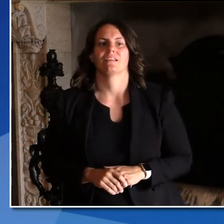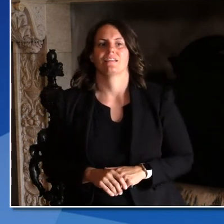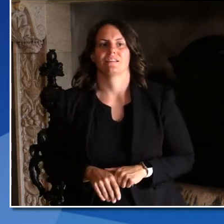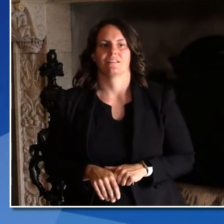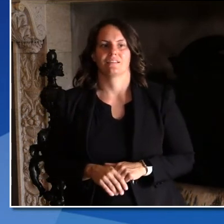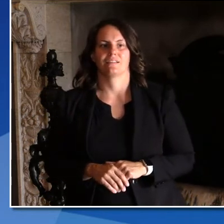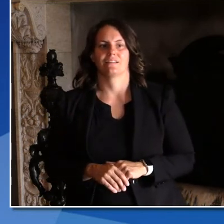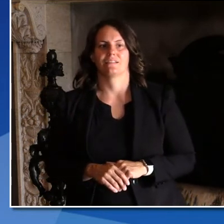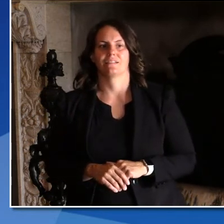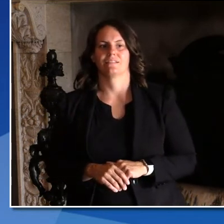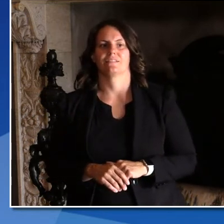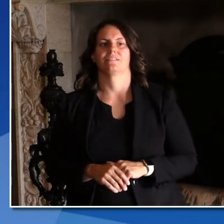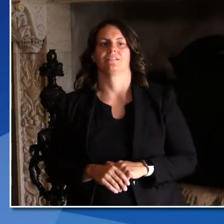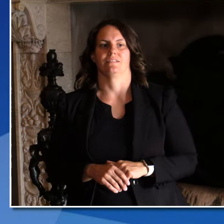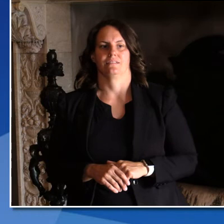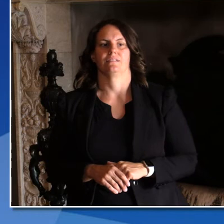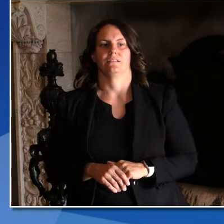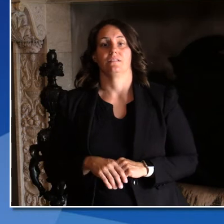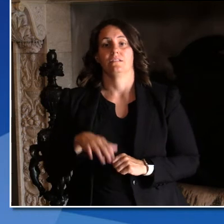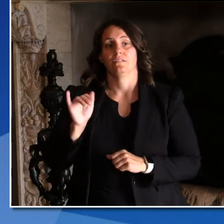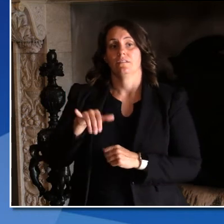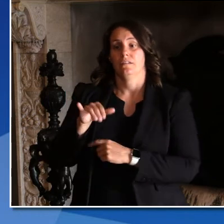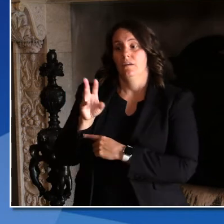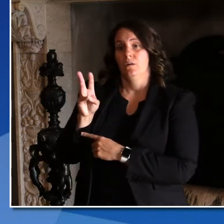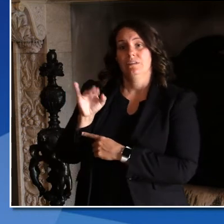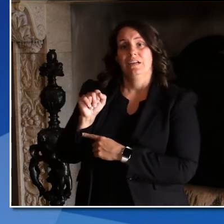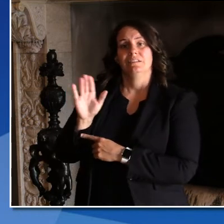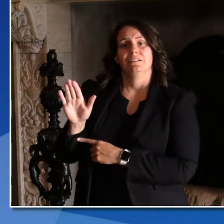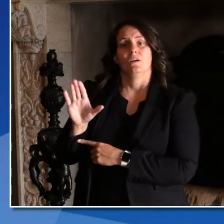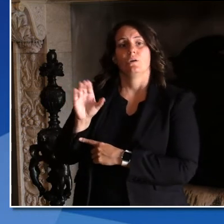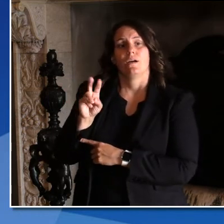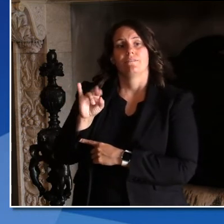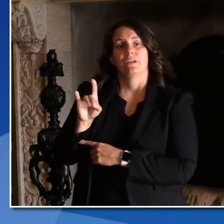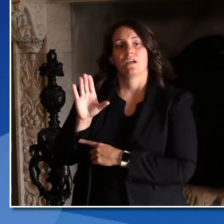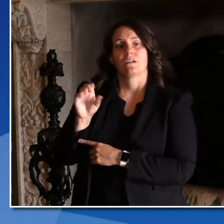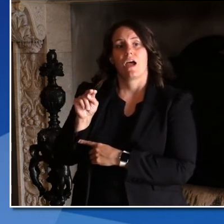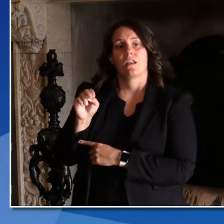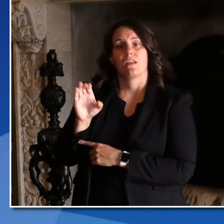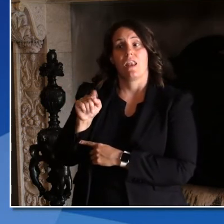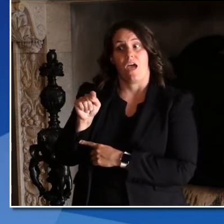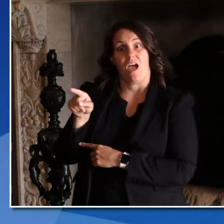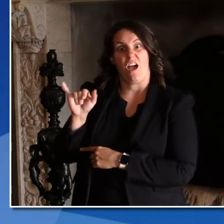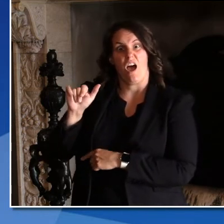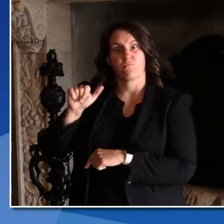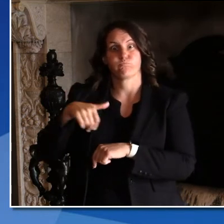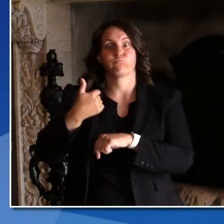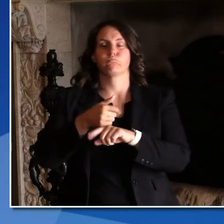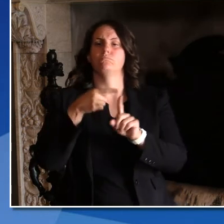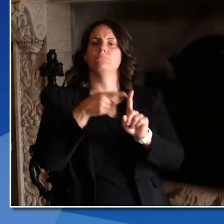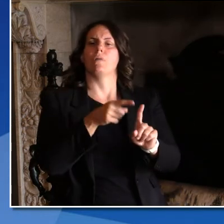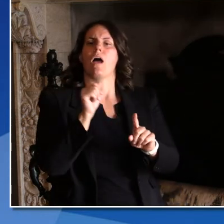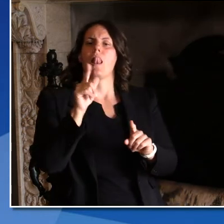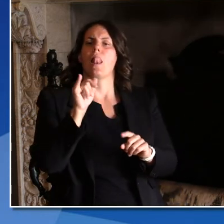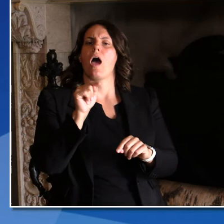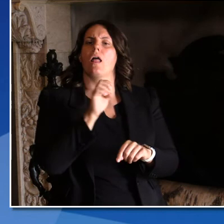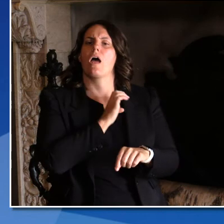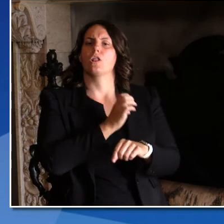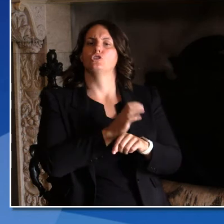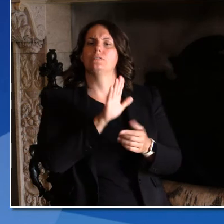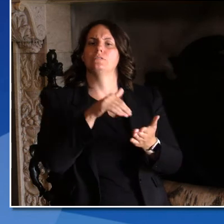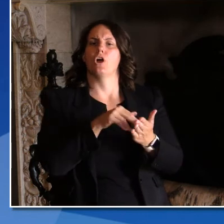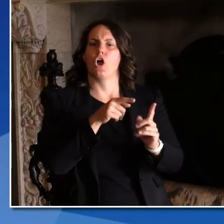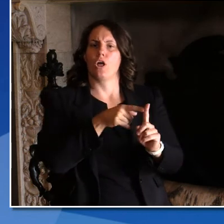Wisconsin Connect started at the Alliant Energy Center site already. When was it rolled out there? When is it being rolled